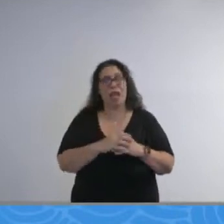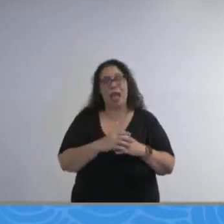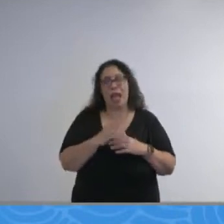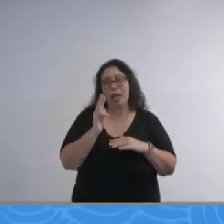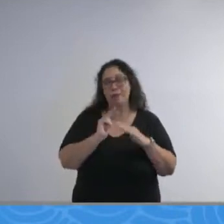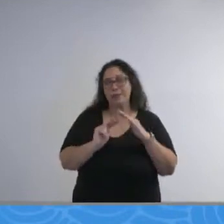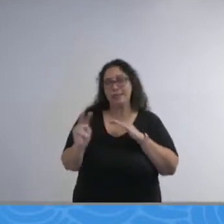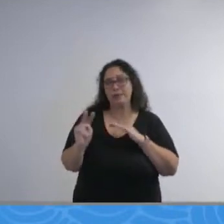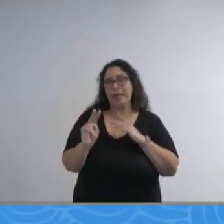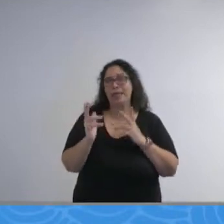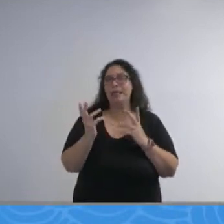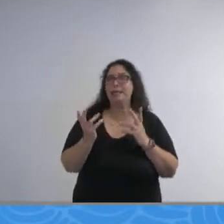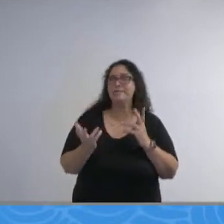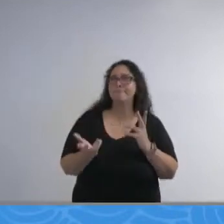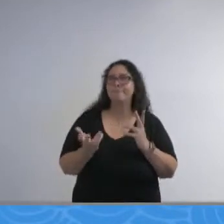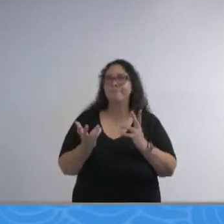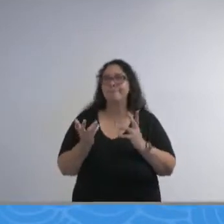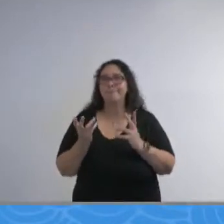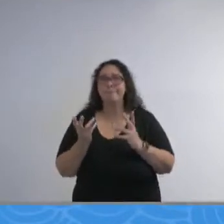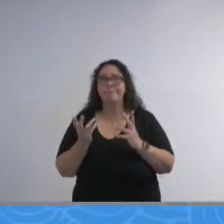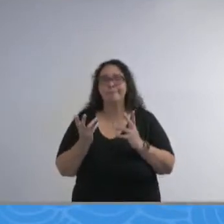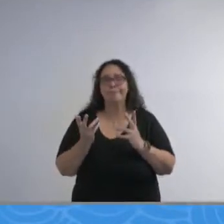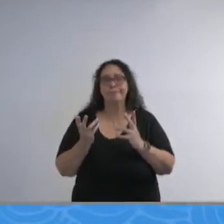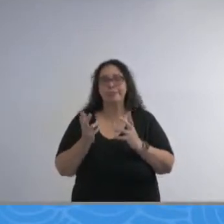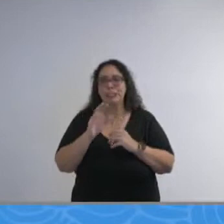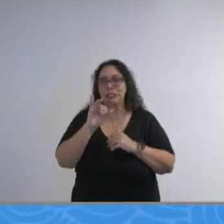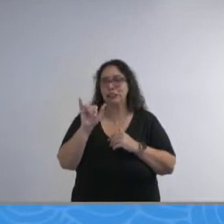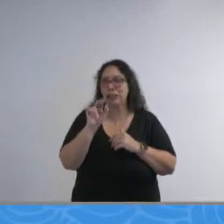that in January, we'll be having probably